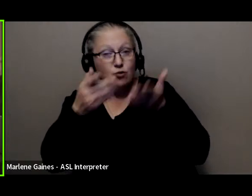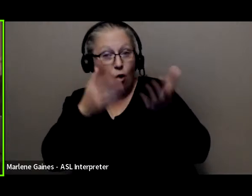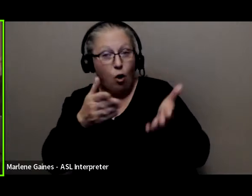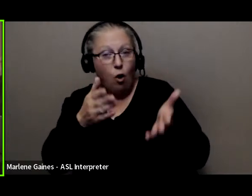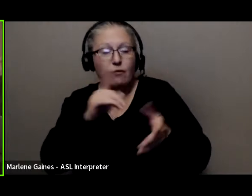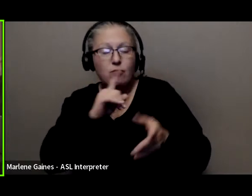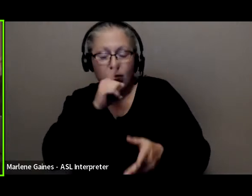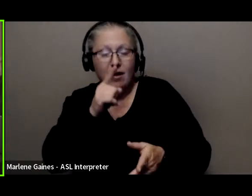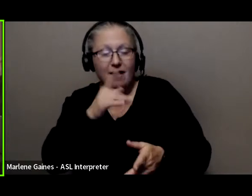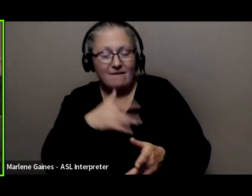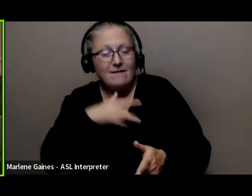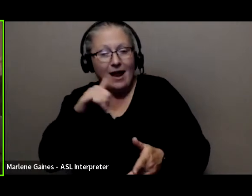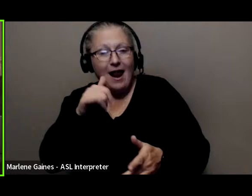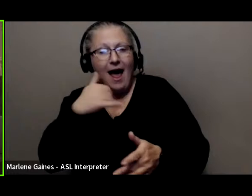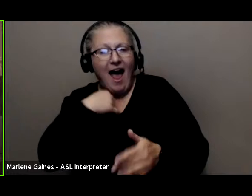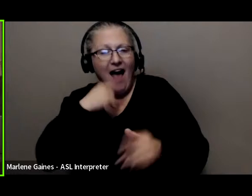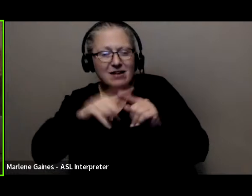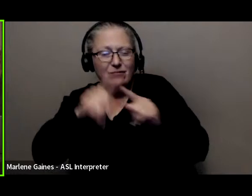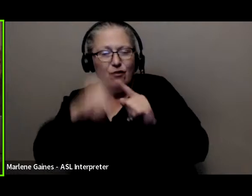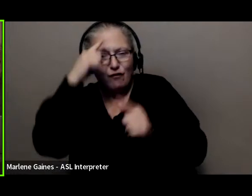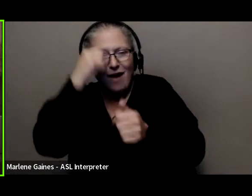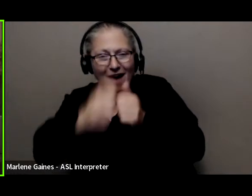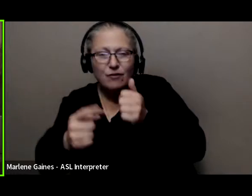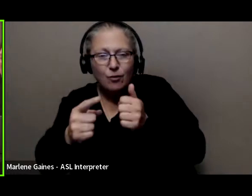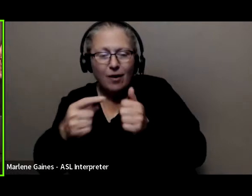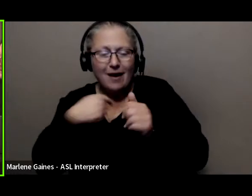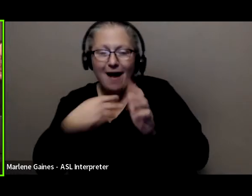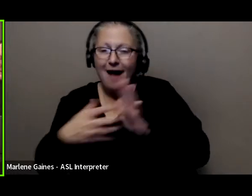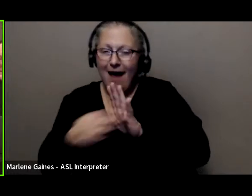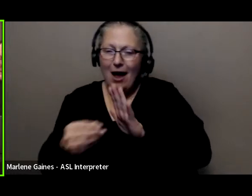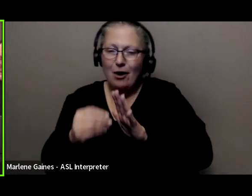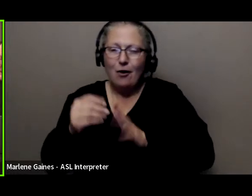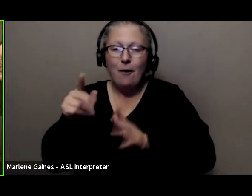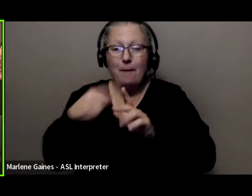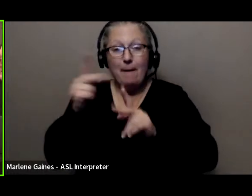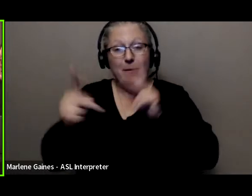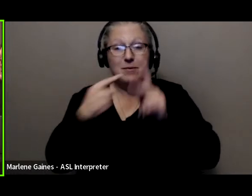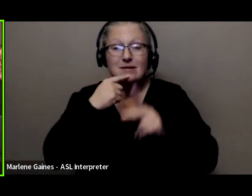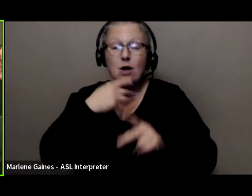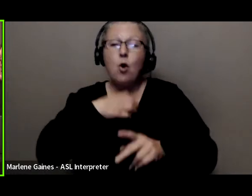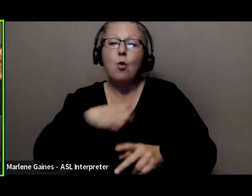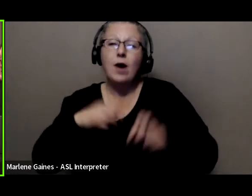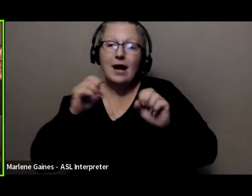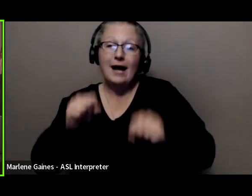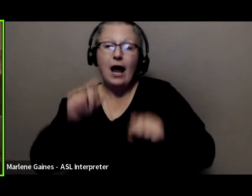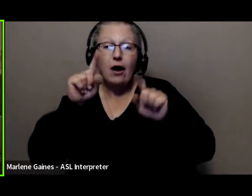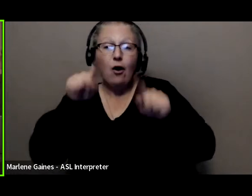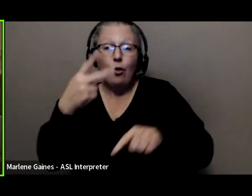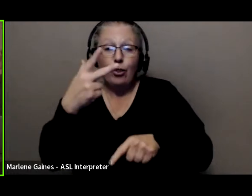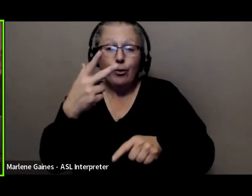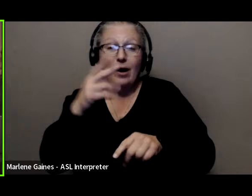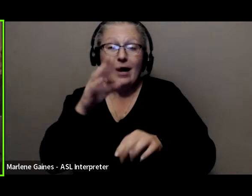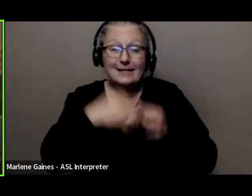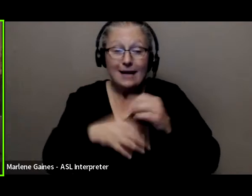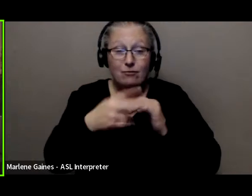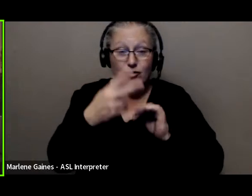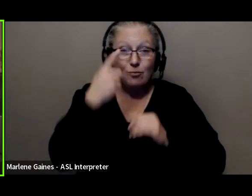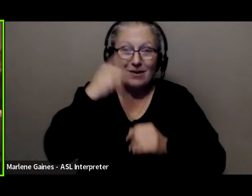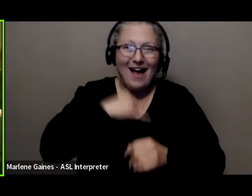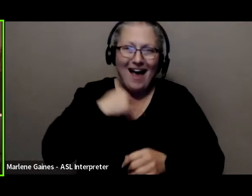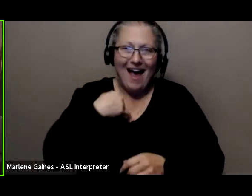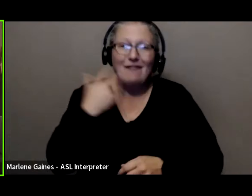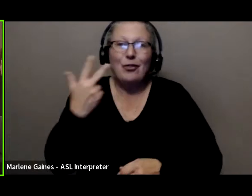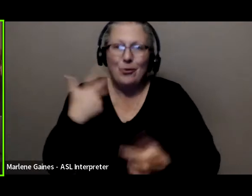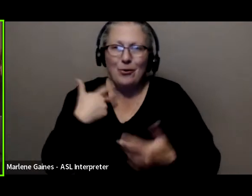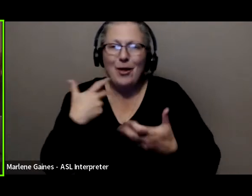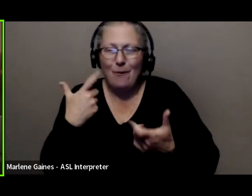like there was something for everybody. I echo the people who said, I wish we could attend 3 instead of just 2, because I had 3 that